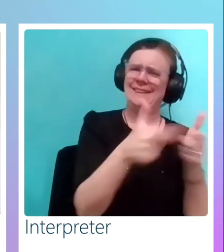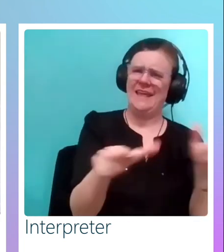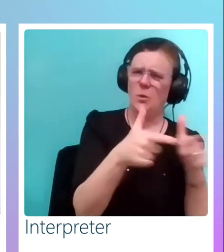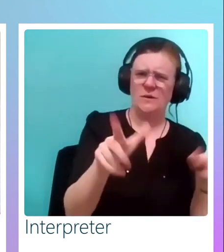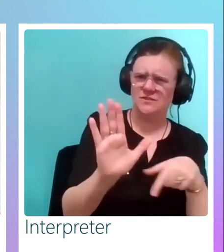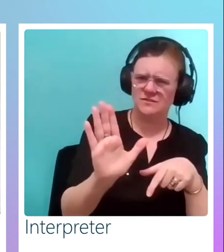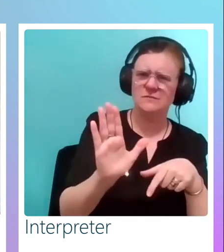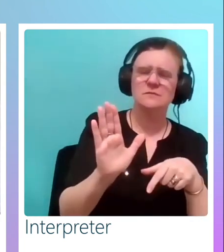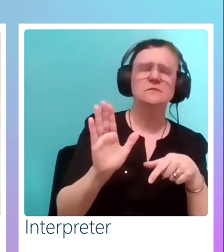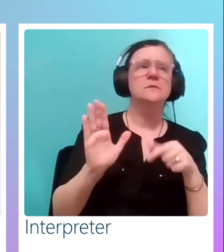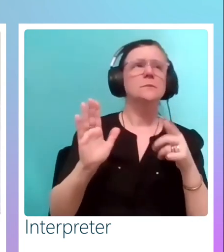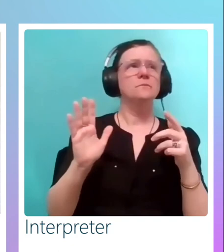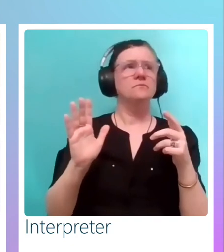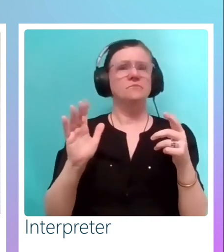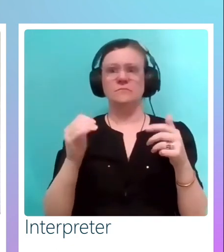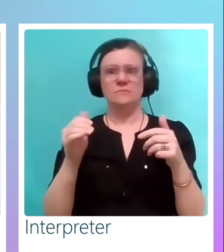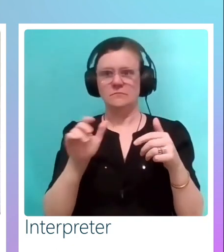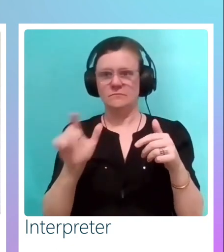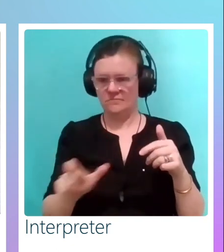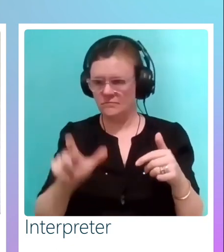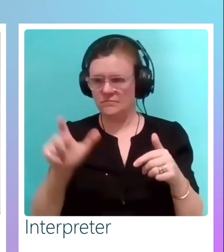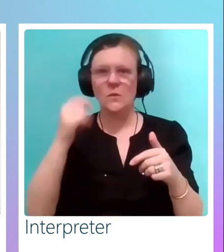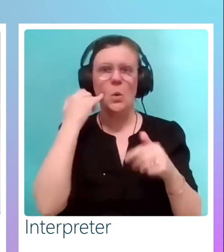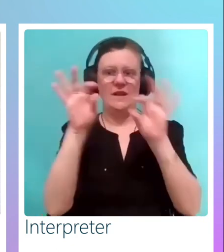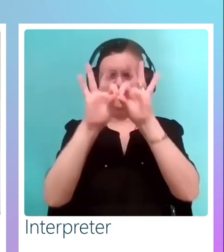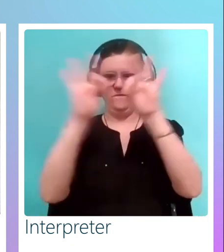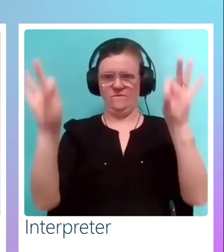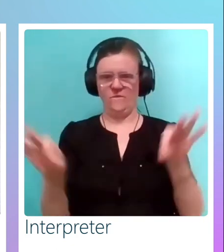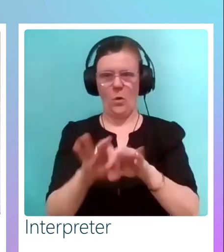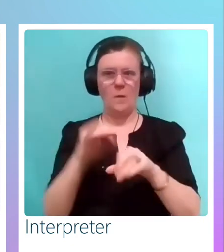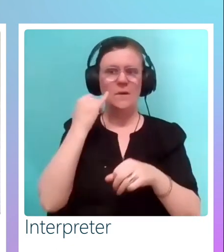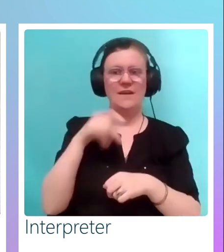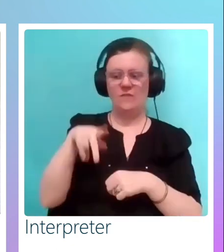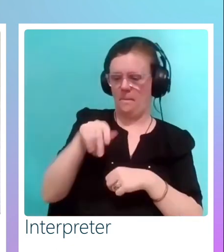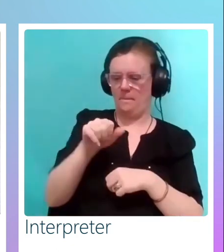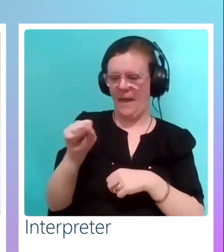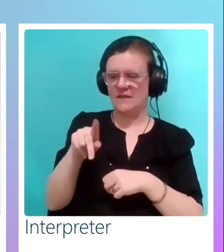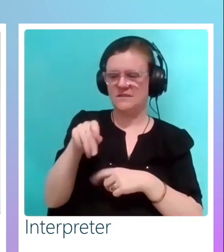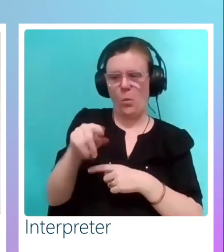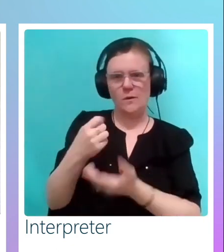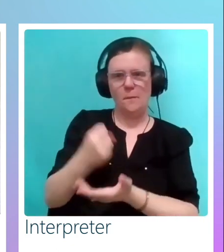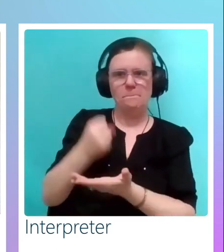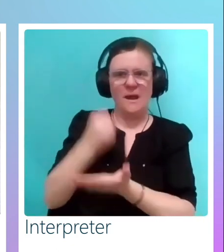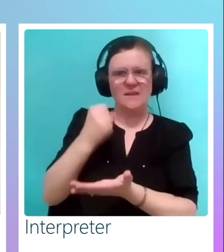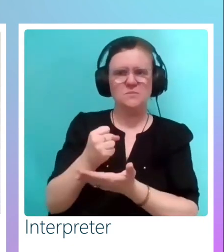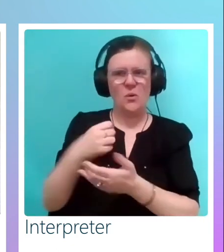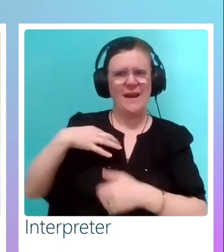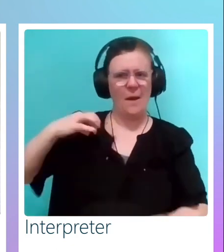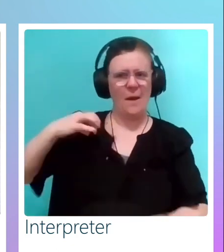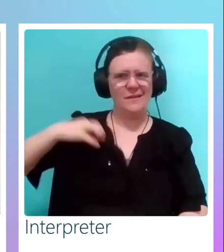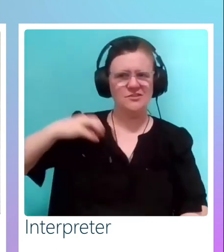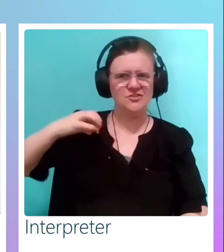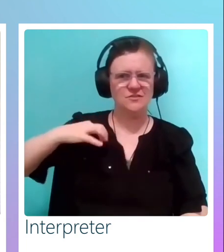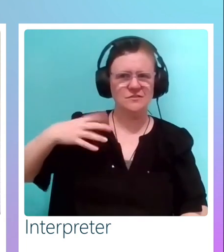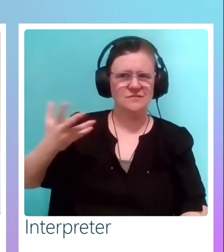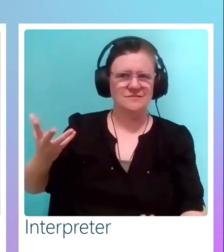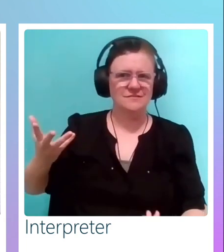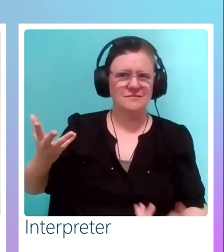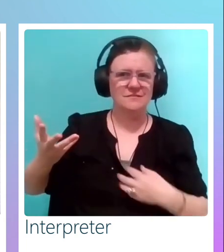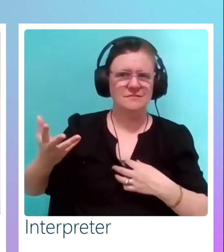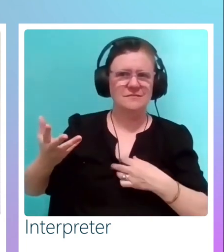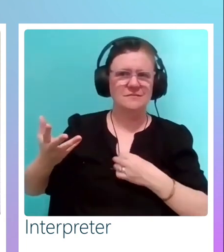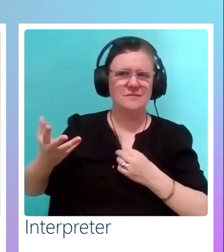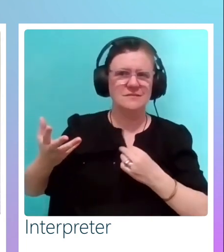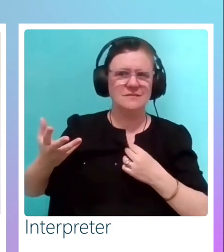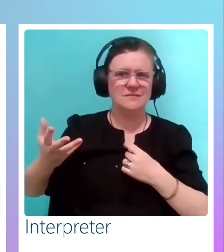like if you fill in a passport application, for example, you should only be asking the